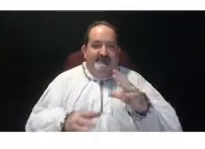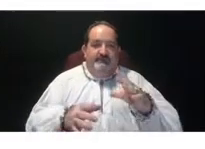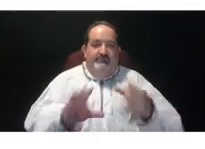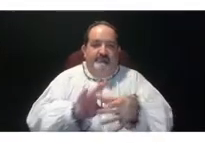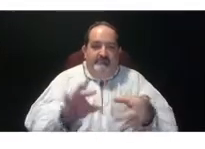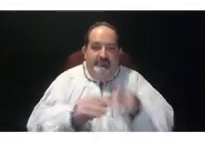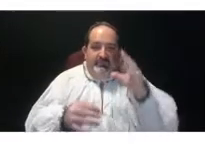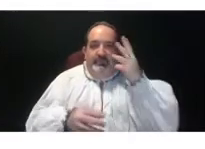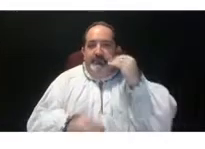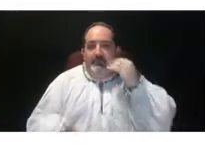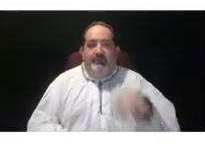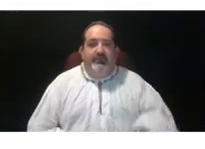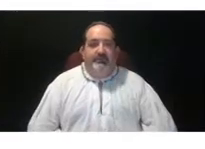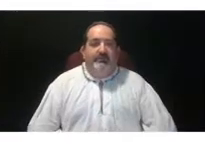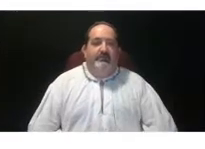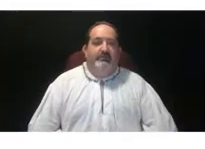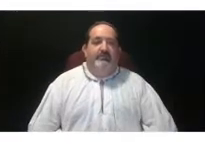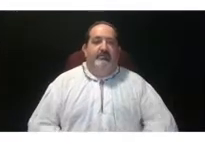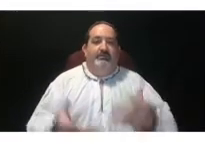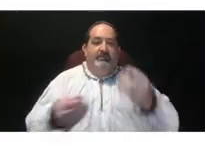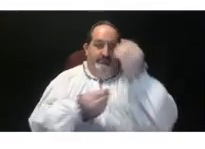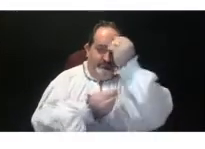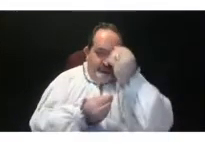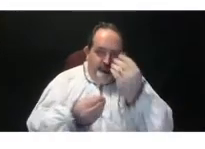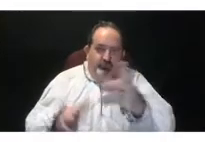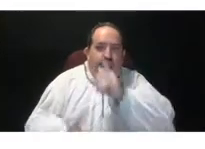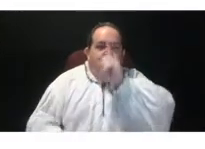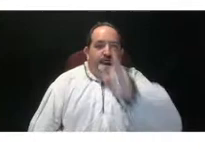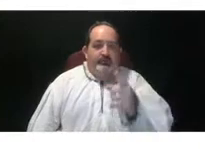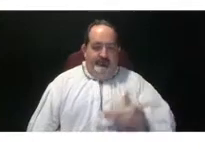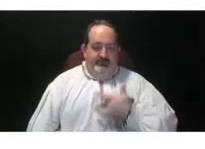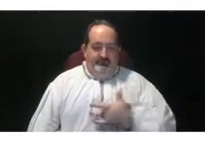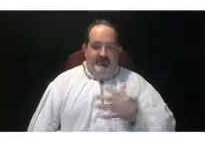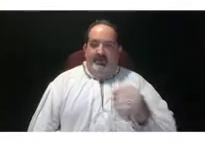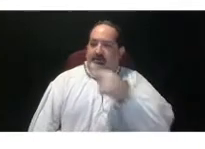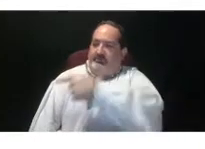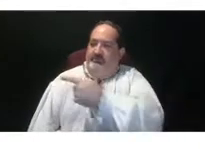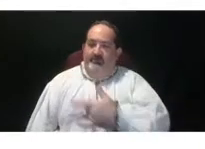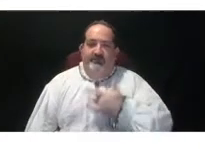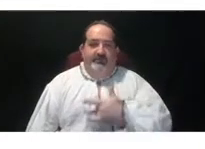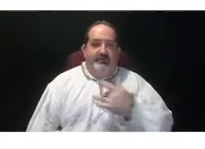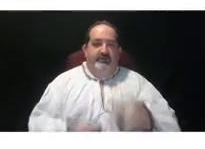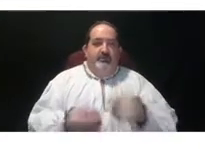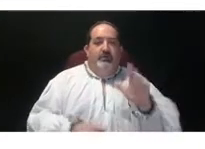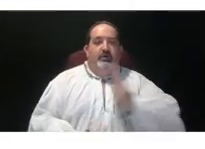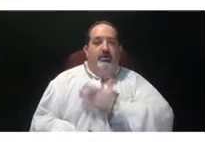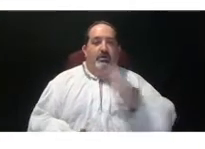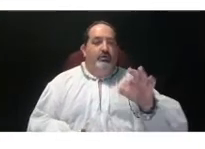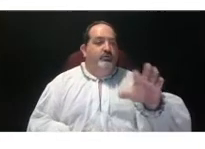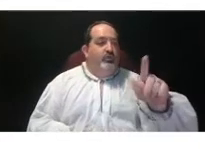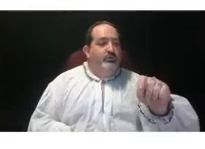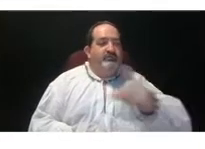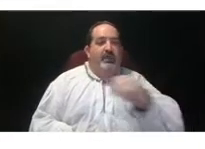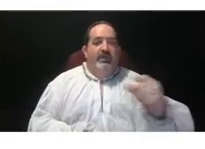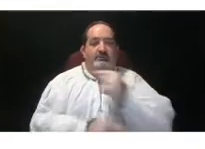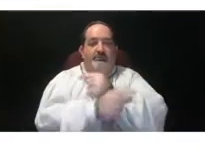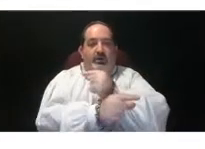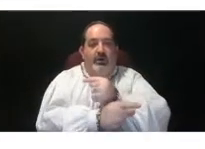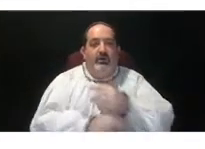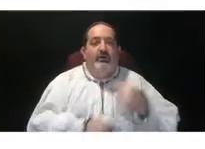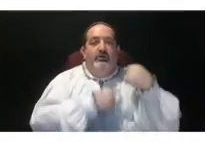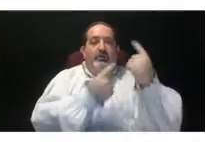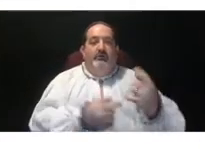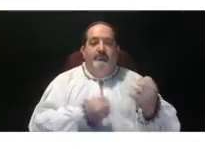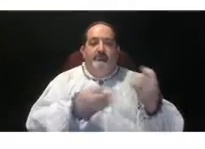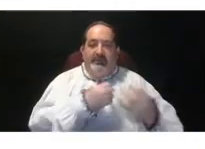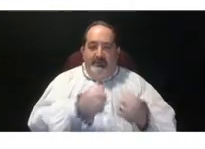in regards that will truly convey how I feel and how we feel for our court and guard that we've had over the